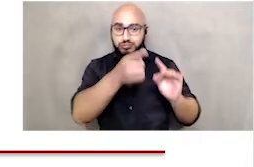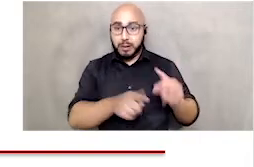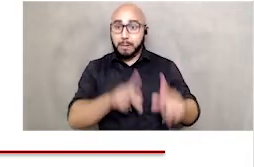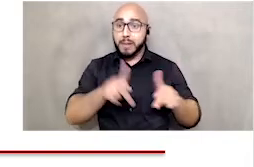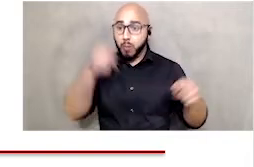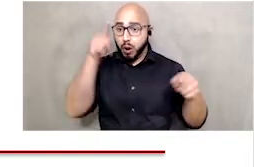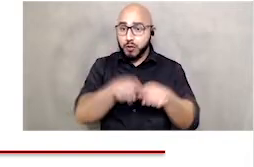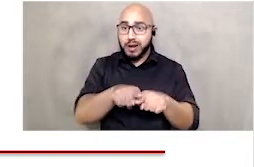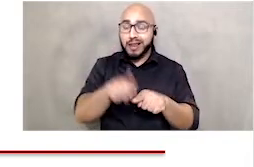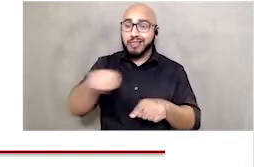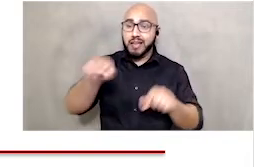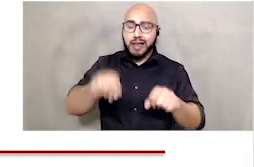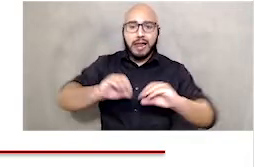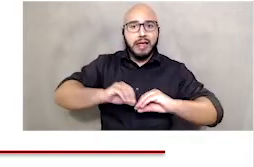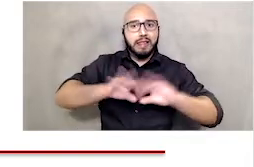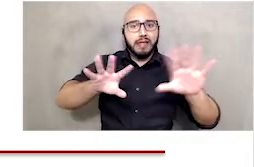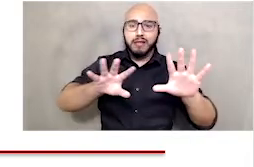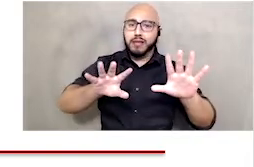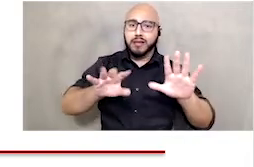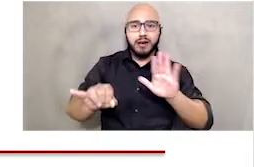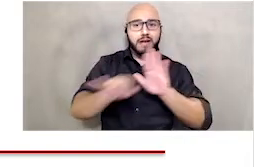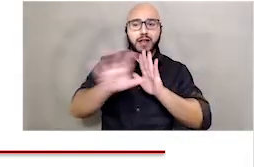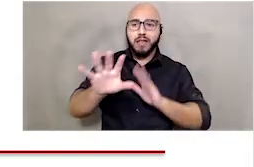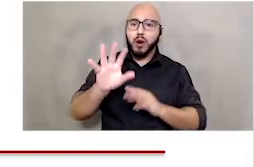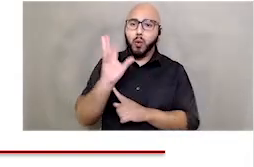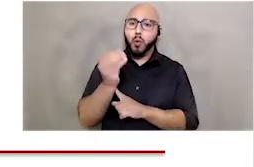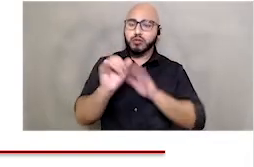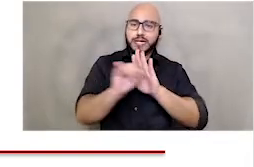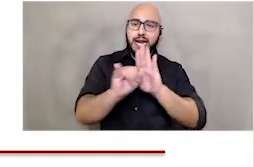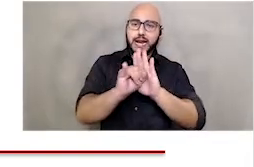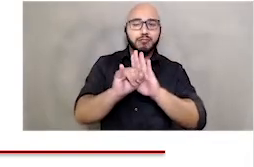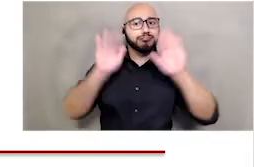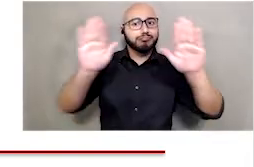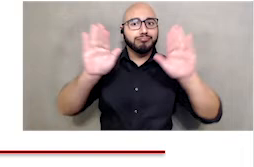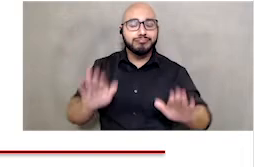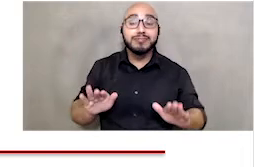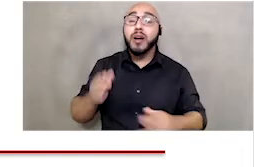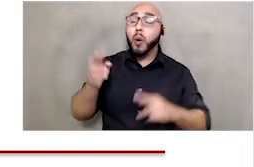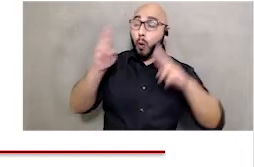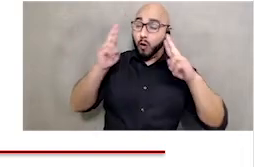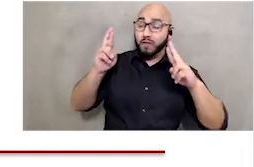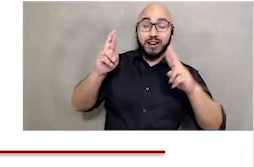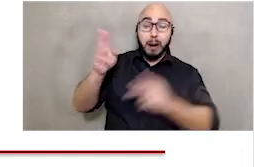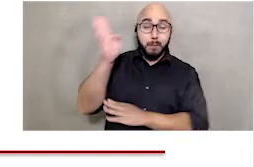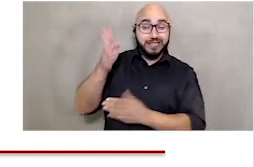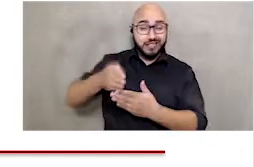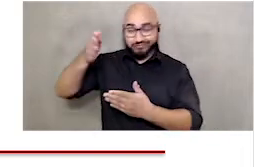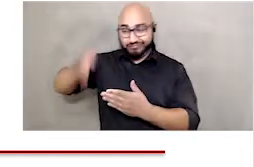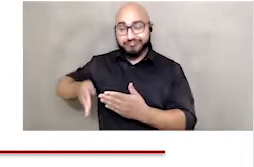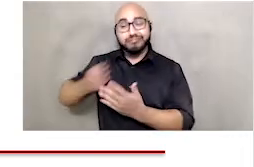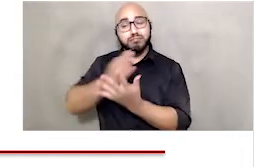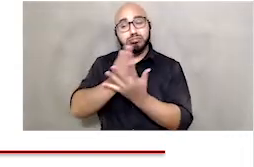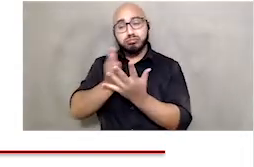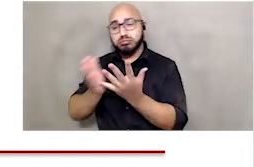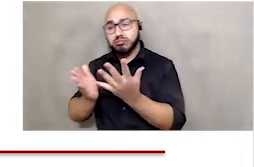clearly define their cultural identity, and that is great. I hope by the end of this presentation, you can add